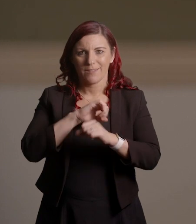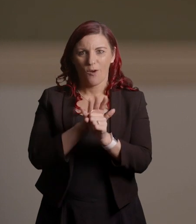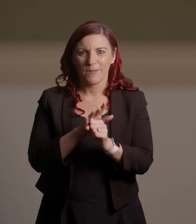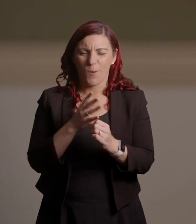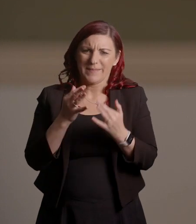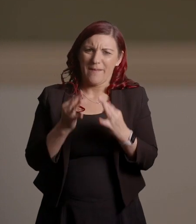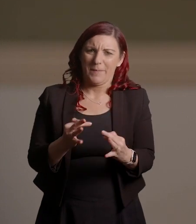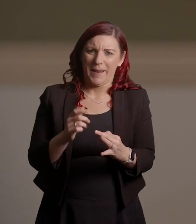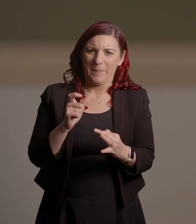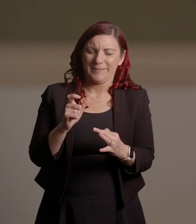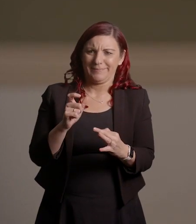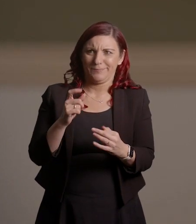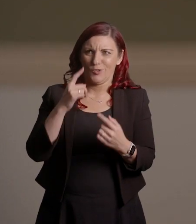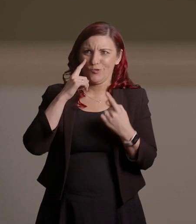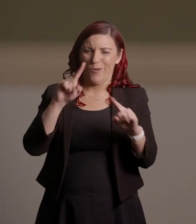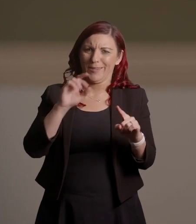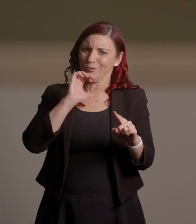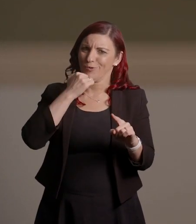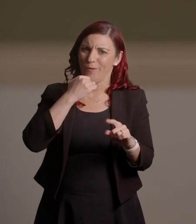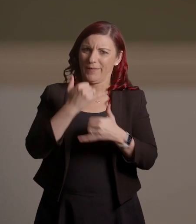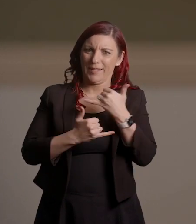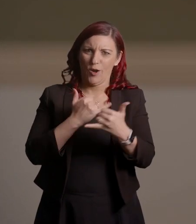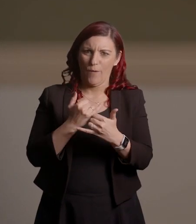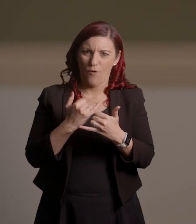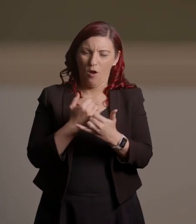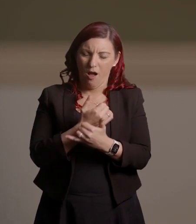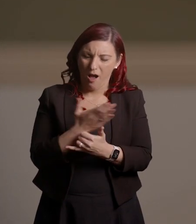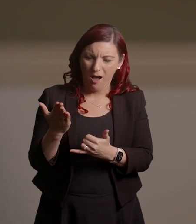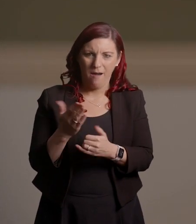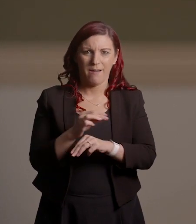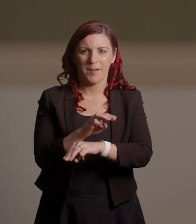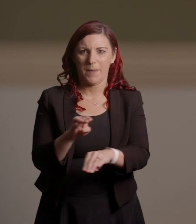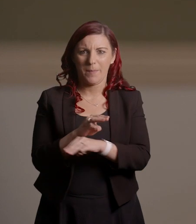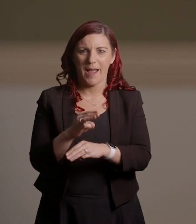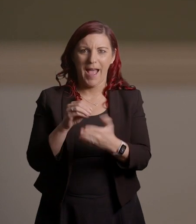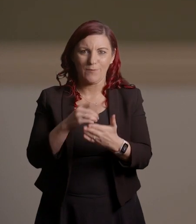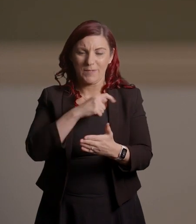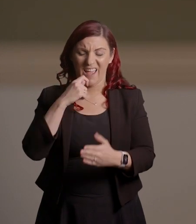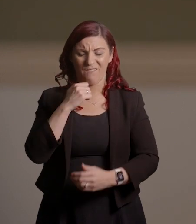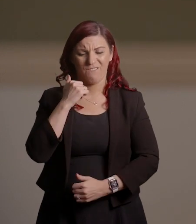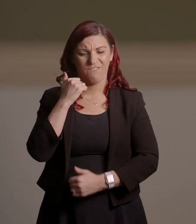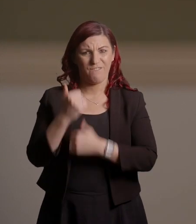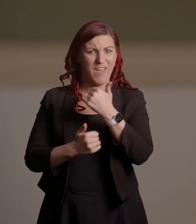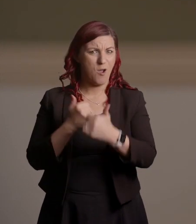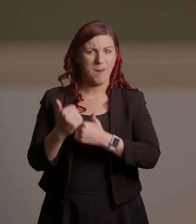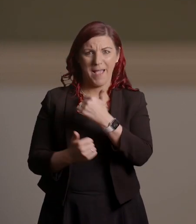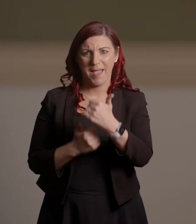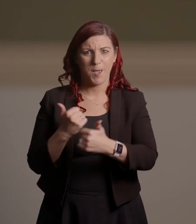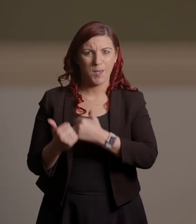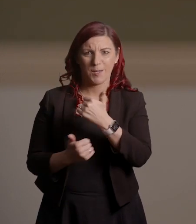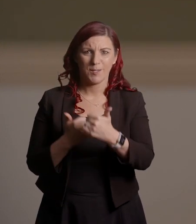been definitely a surreal and tough year, and it's been a surreal and tough year for all. But I have to say, fair play to